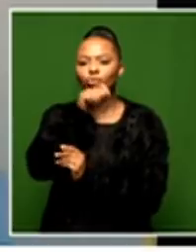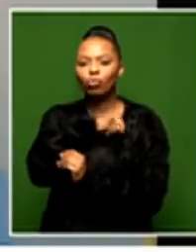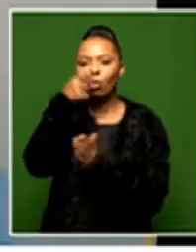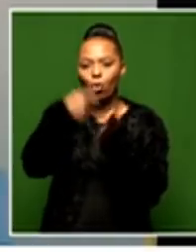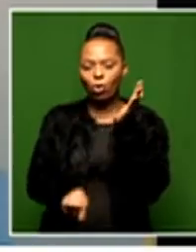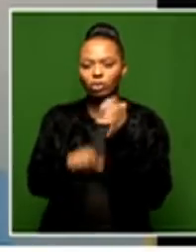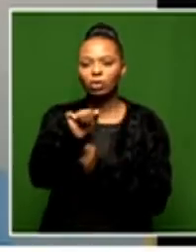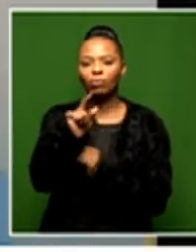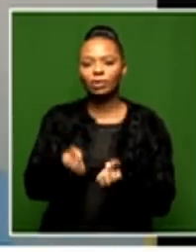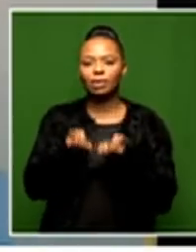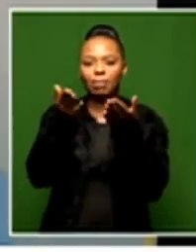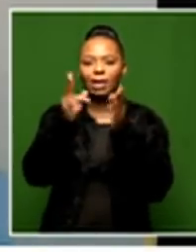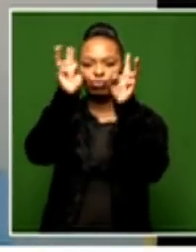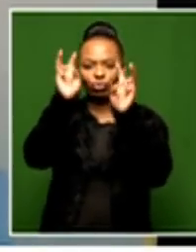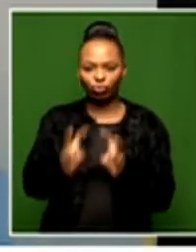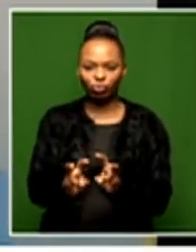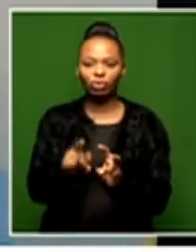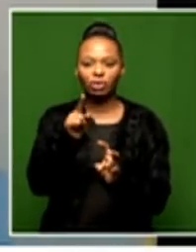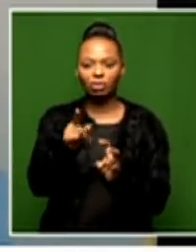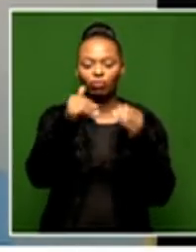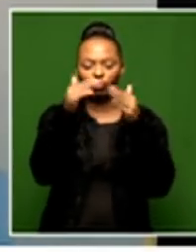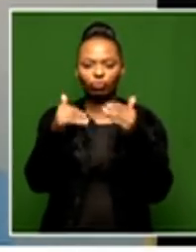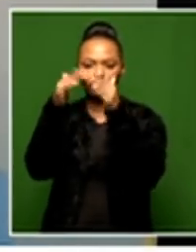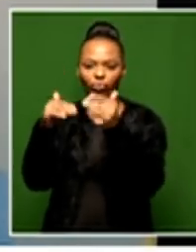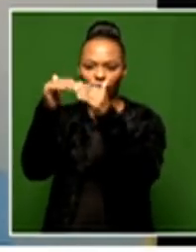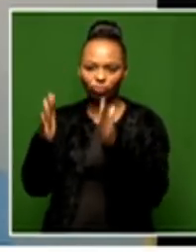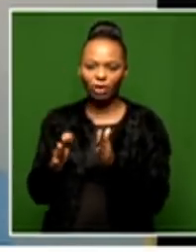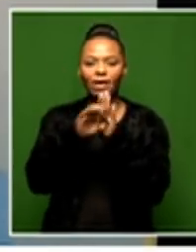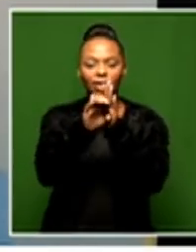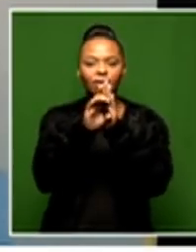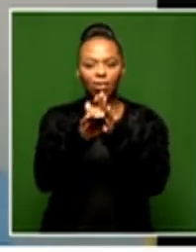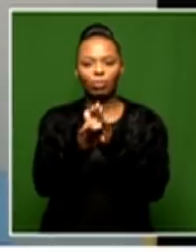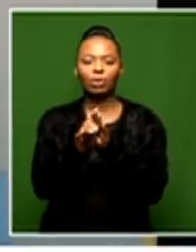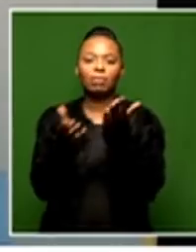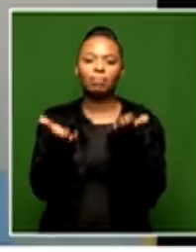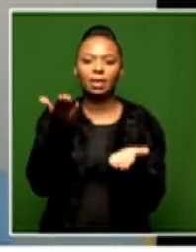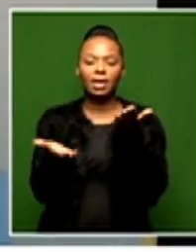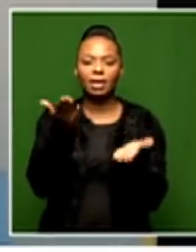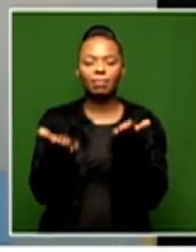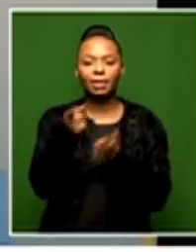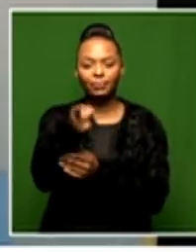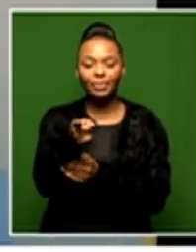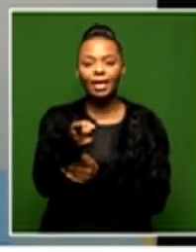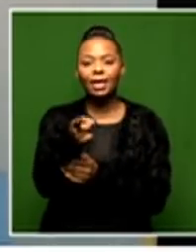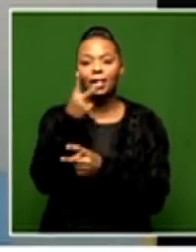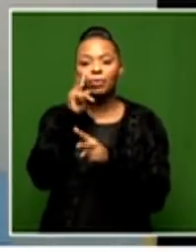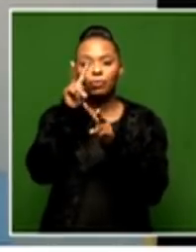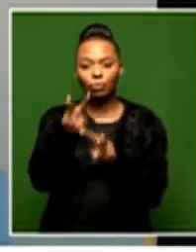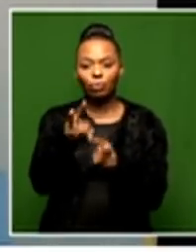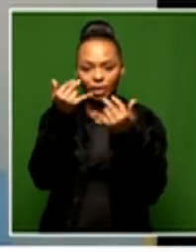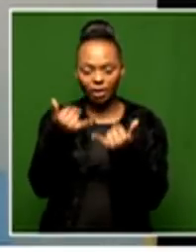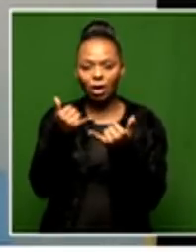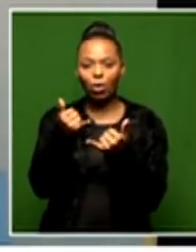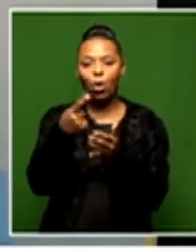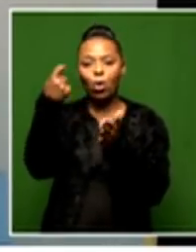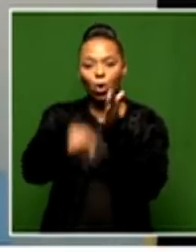cost of supplying power. Again, at residential level, for example, they view that the cost